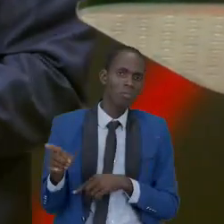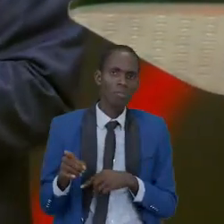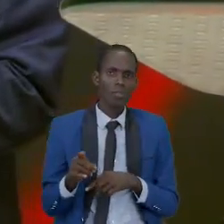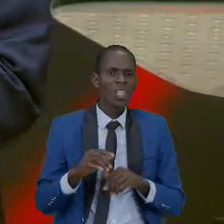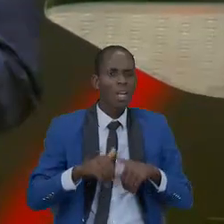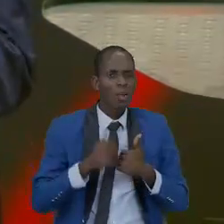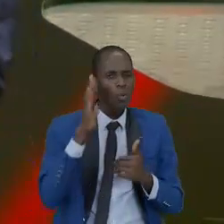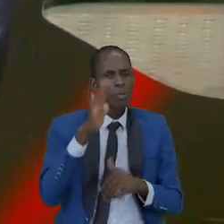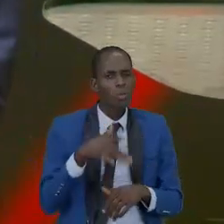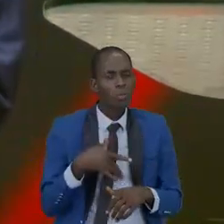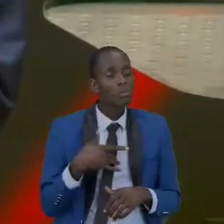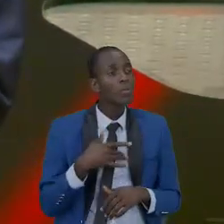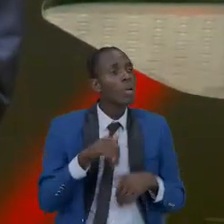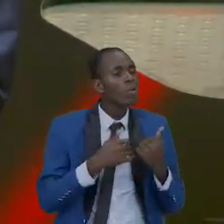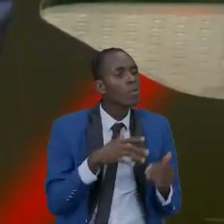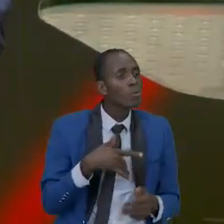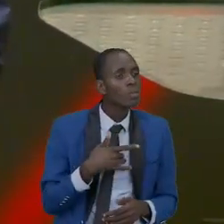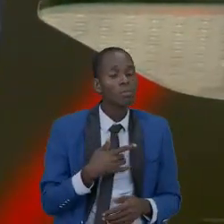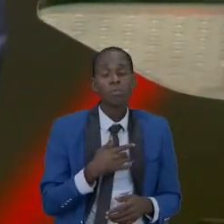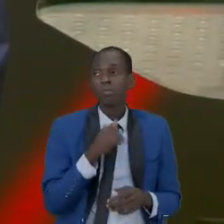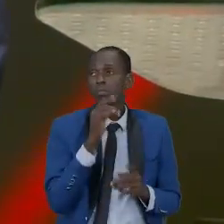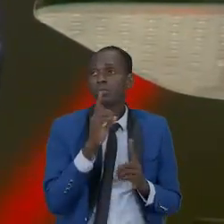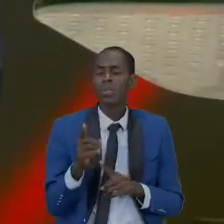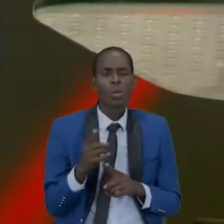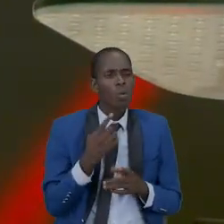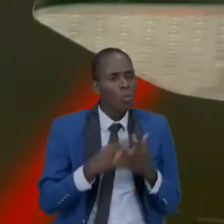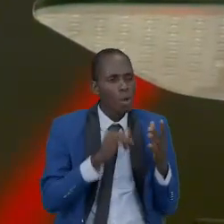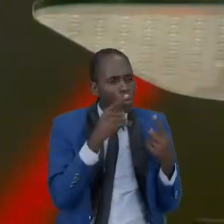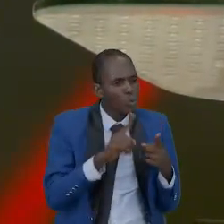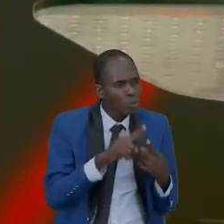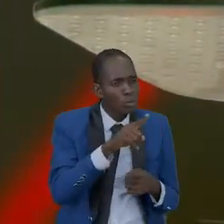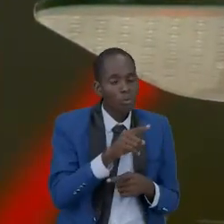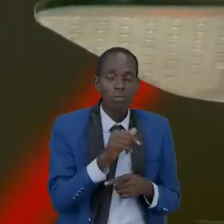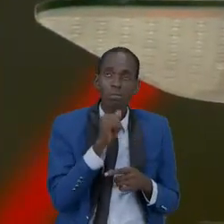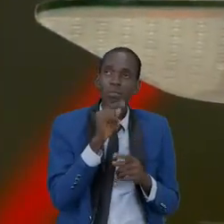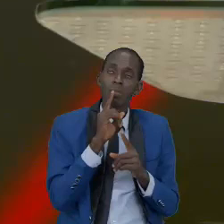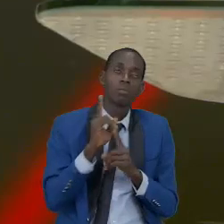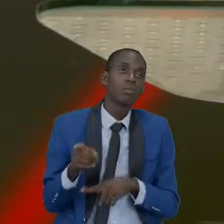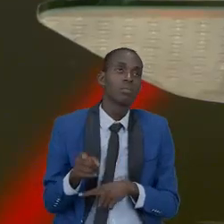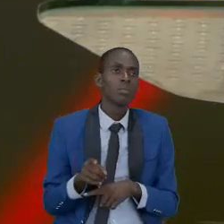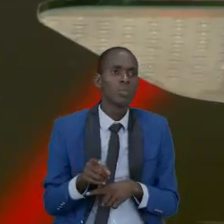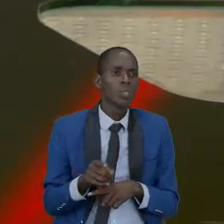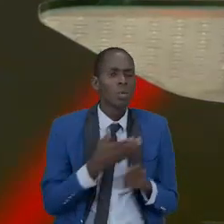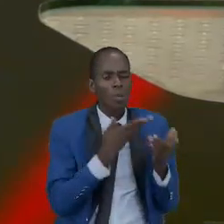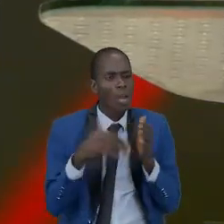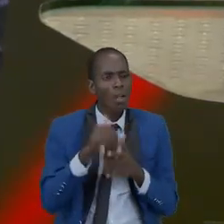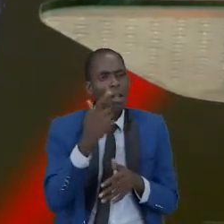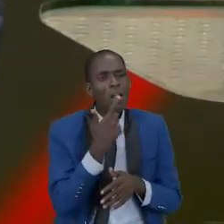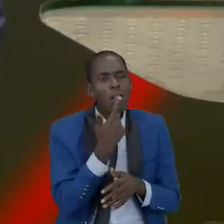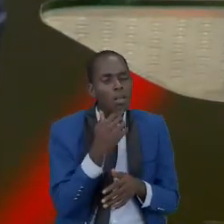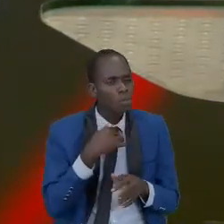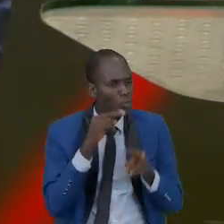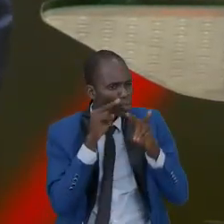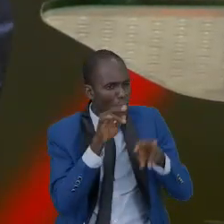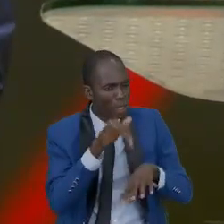feel? No answer. What are you going through? No answer. Search out your tongue. Let me see the